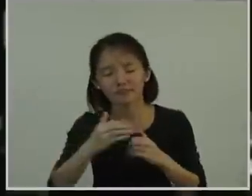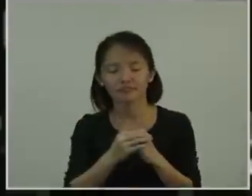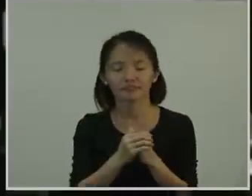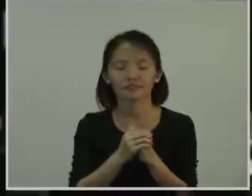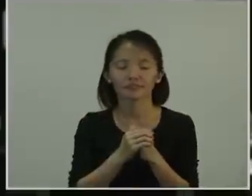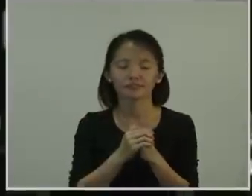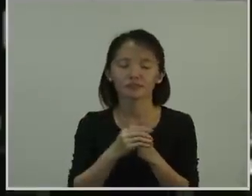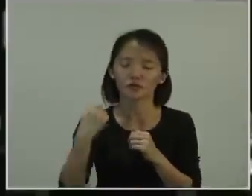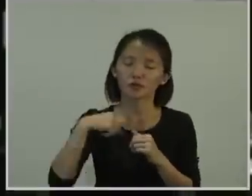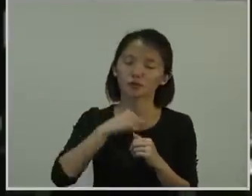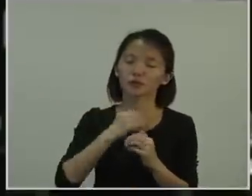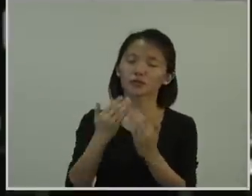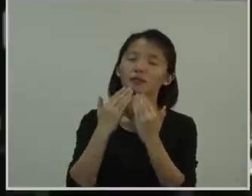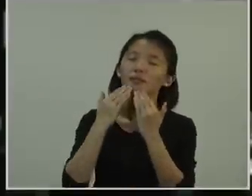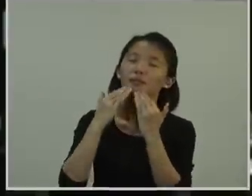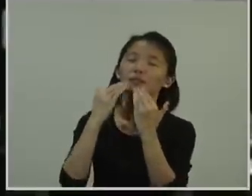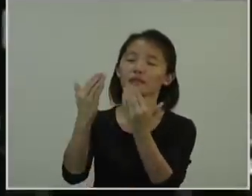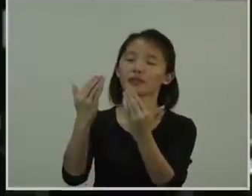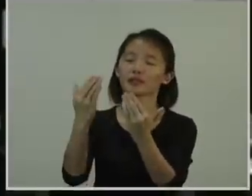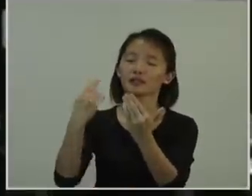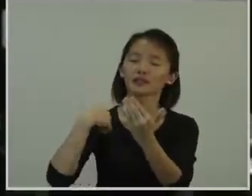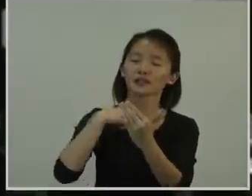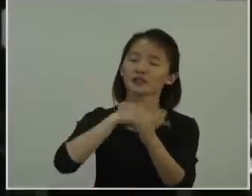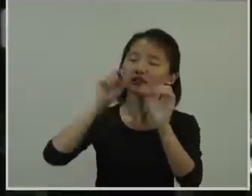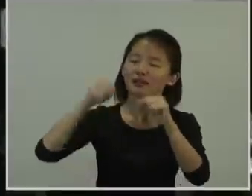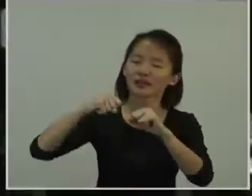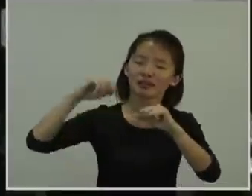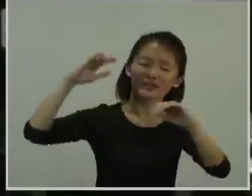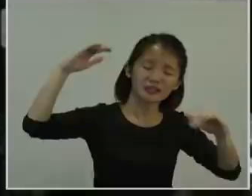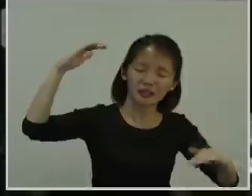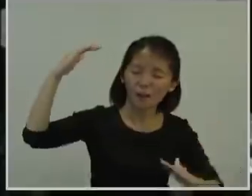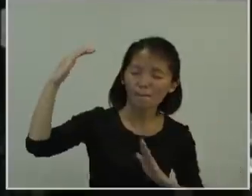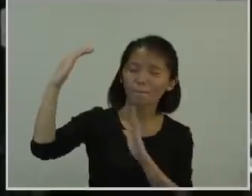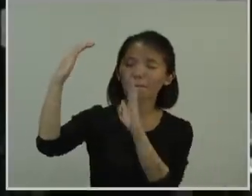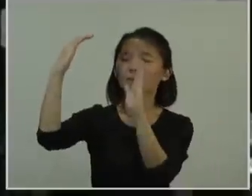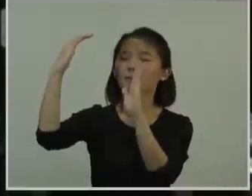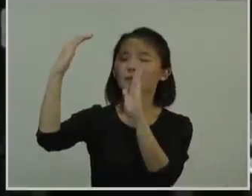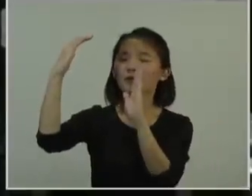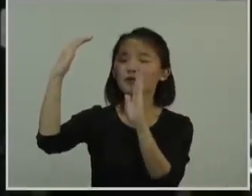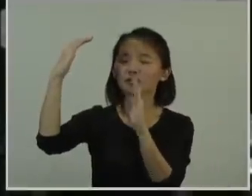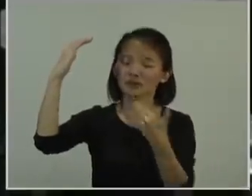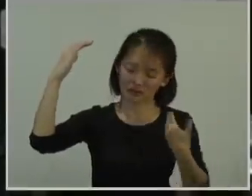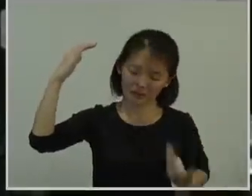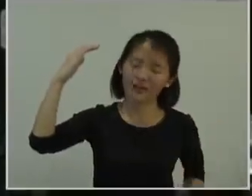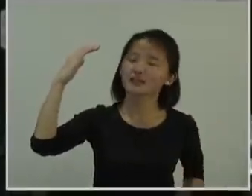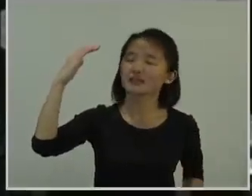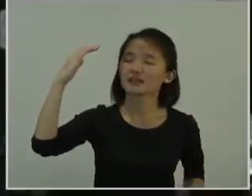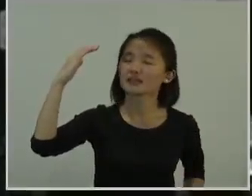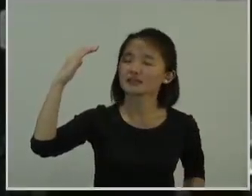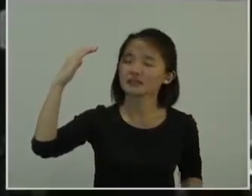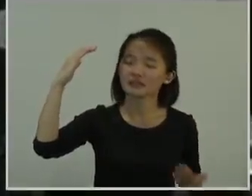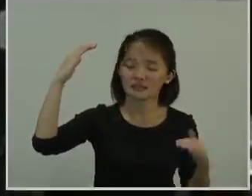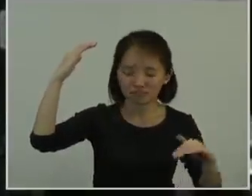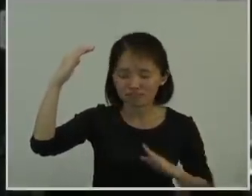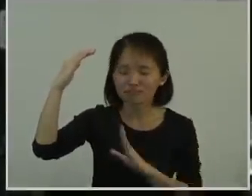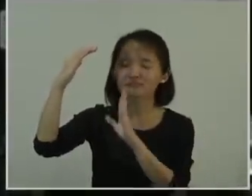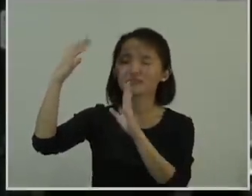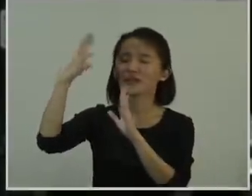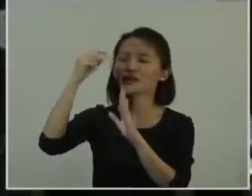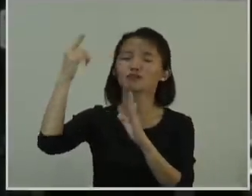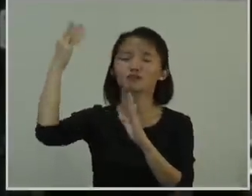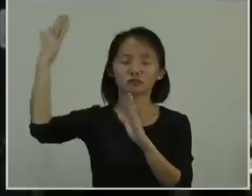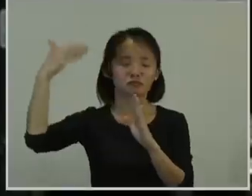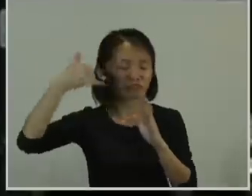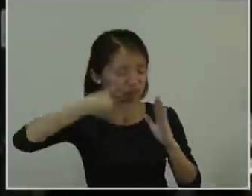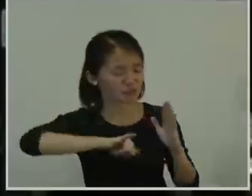We thank you that we can come to you as we are and that you would receive us